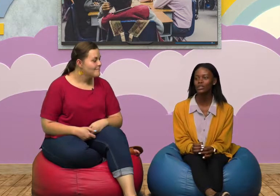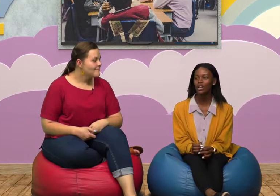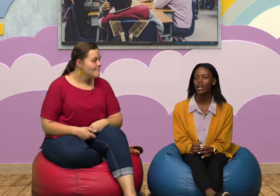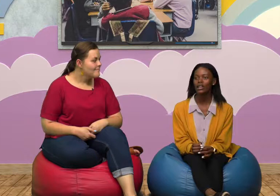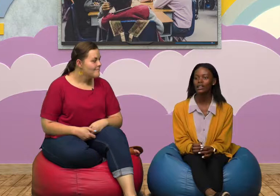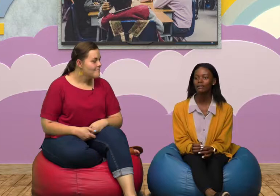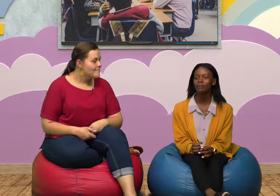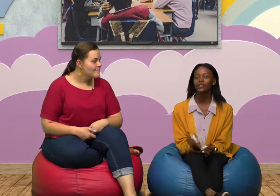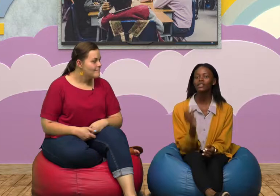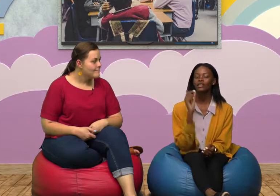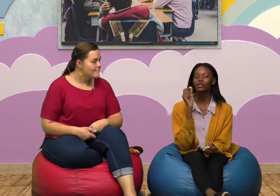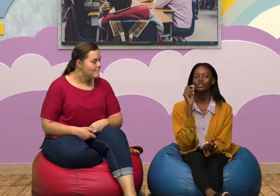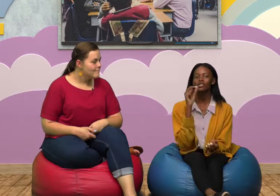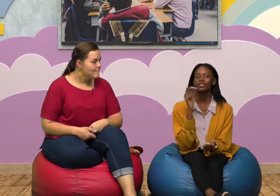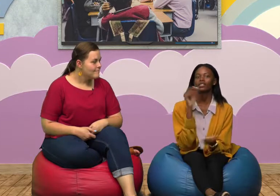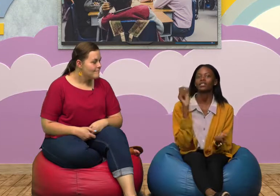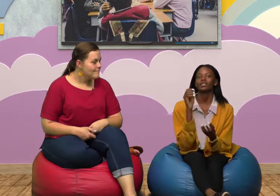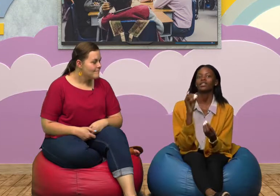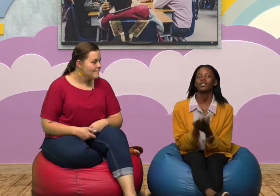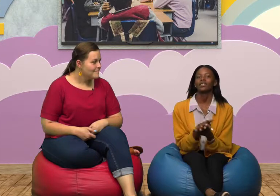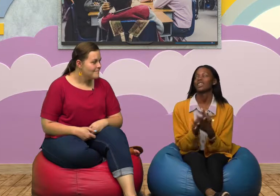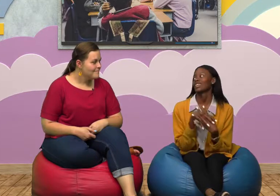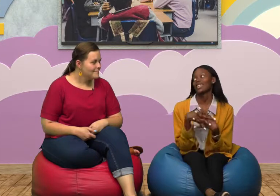use. They use.